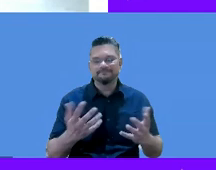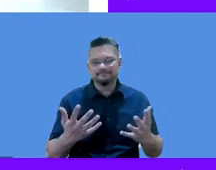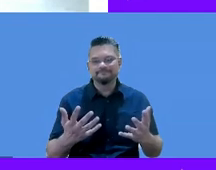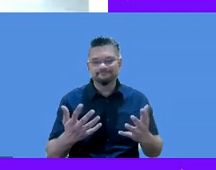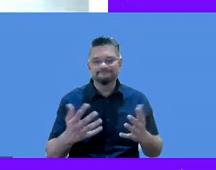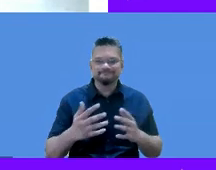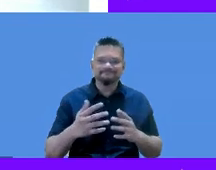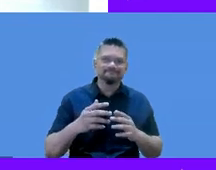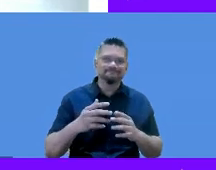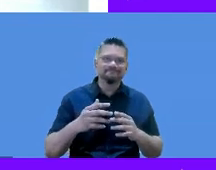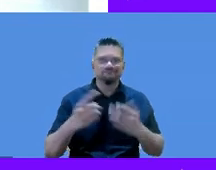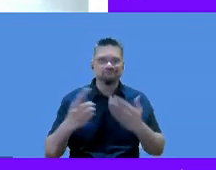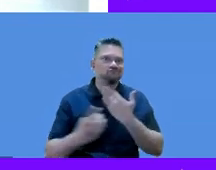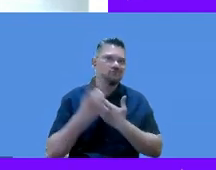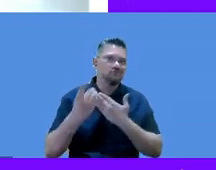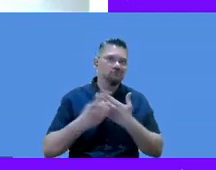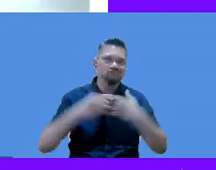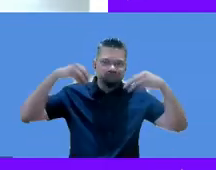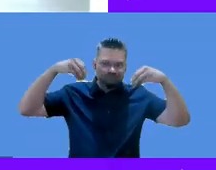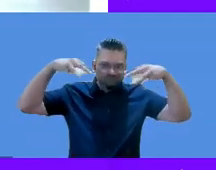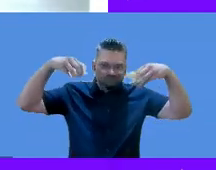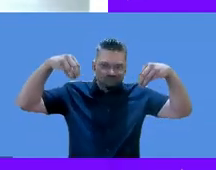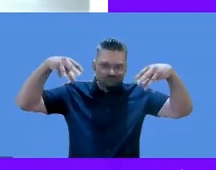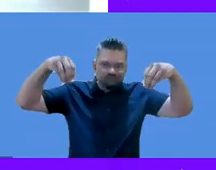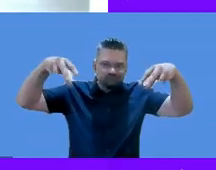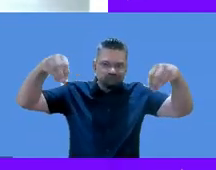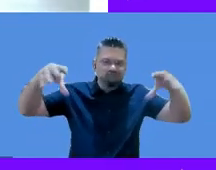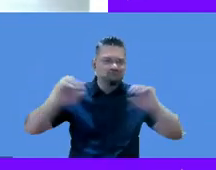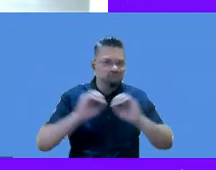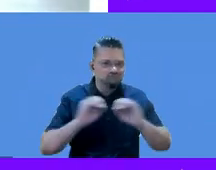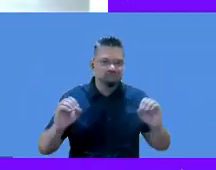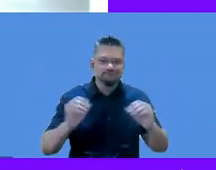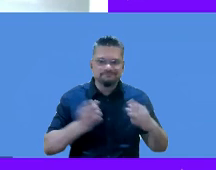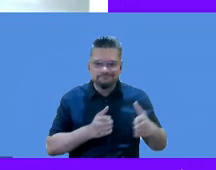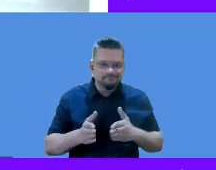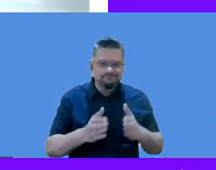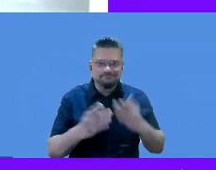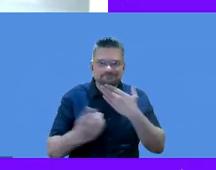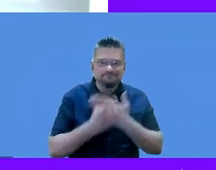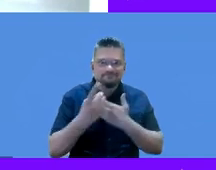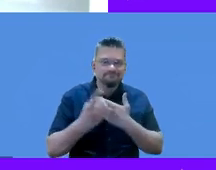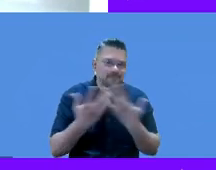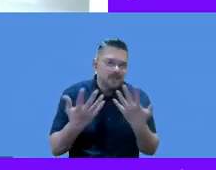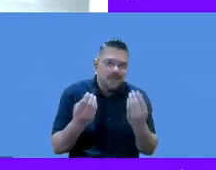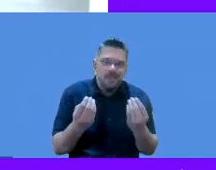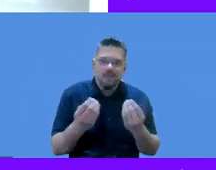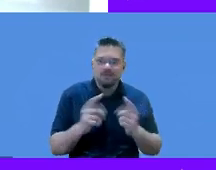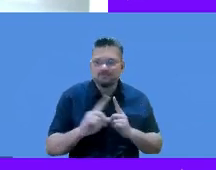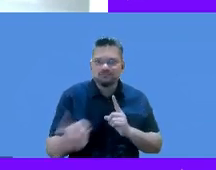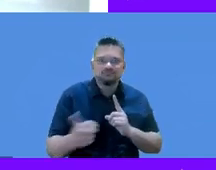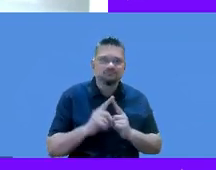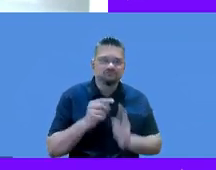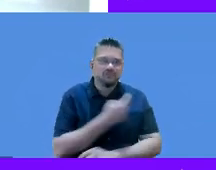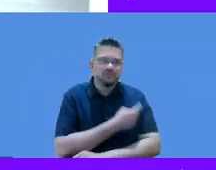some girls, and therefore off-putting to go to these sexual health clinics. Alongside this, there are also social barriers,